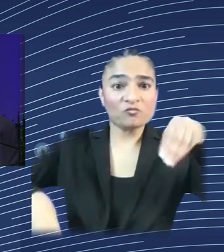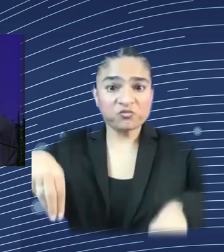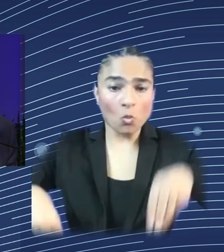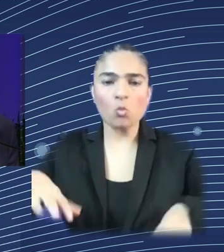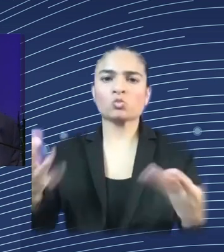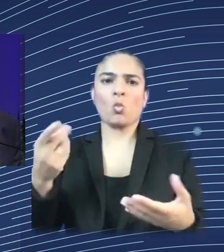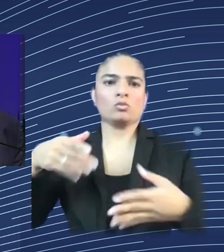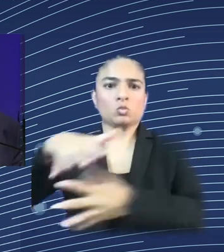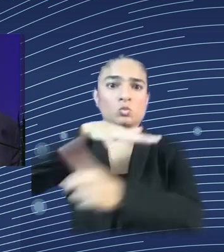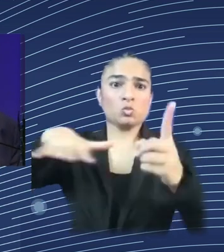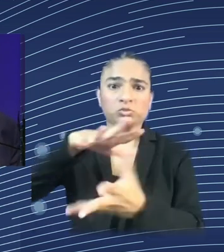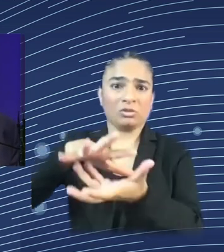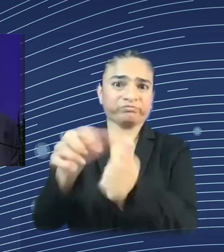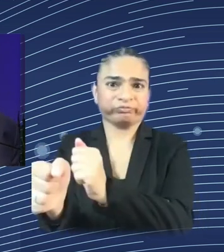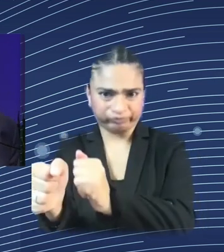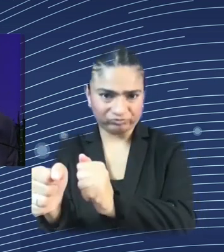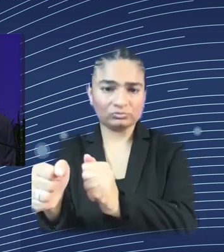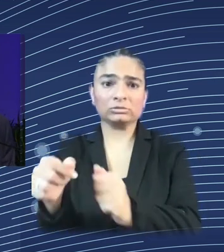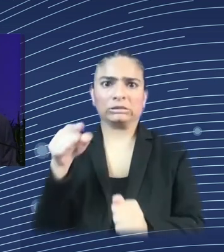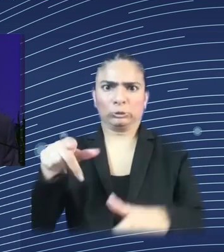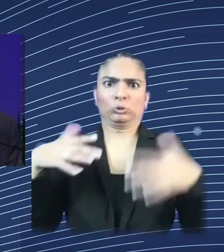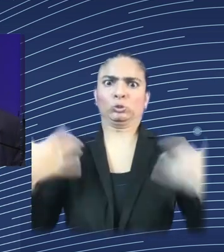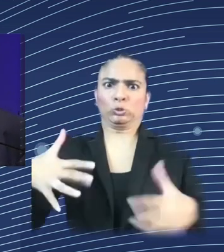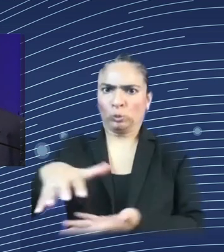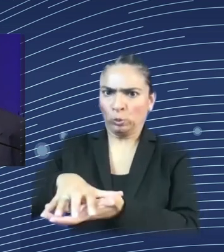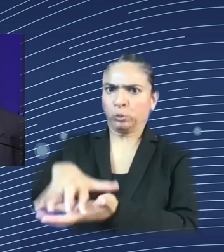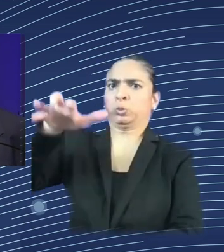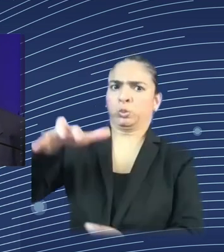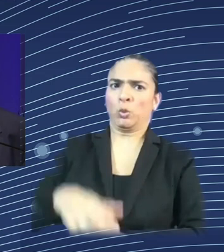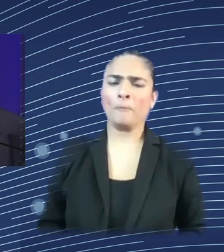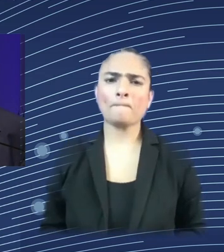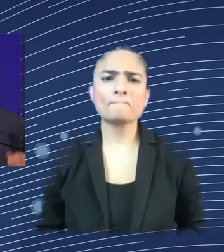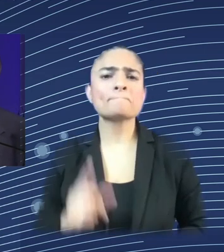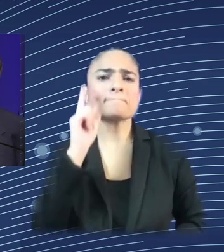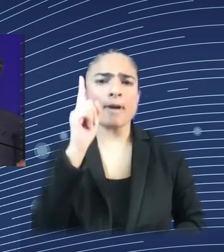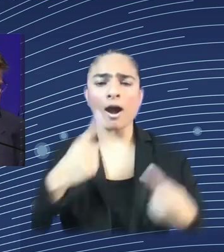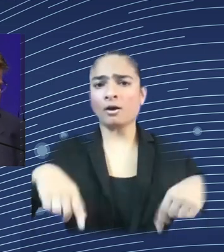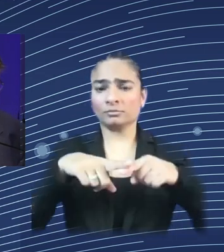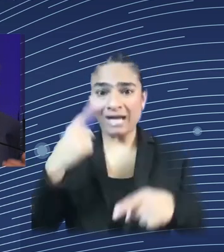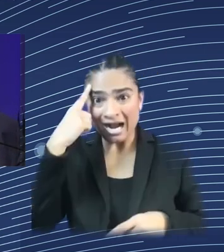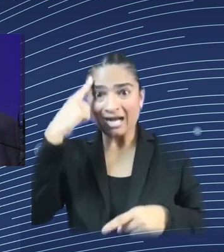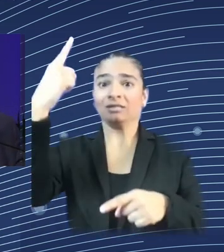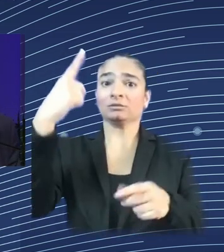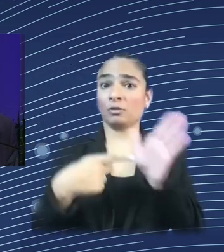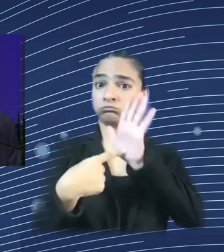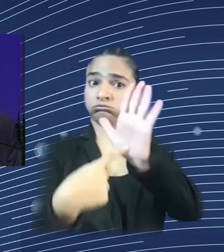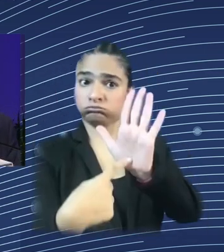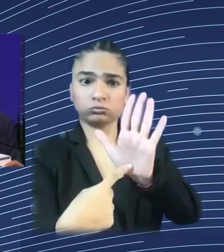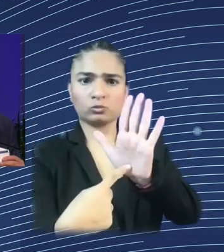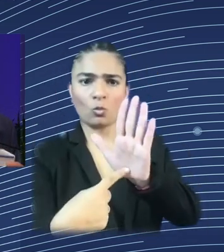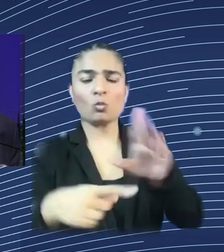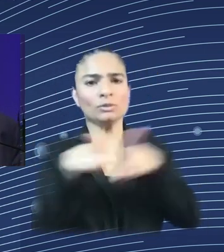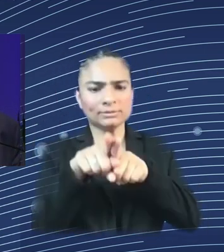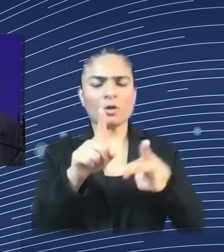the process. It's good that you have artificial intelligence, but have to do something with this. The data mining, risk analysis, so that means we